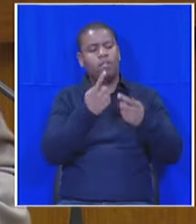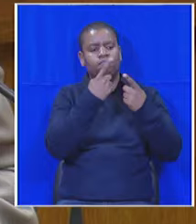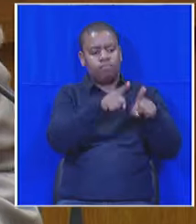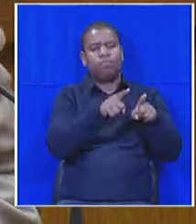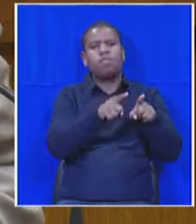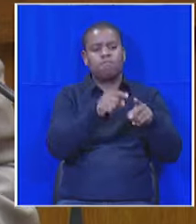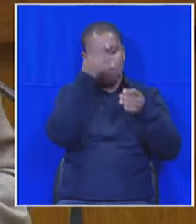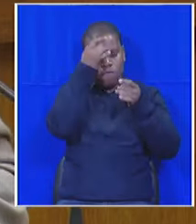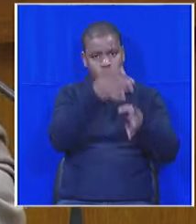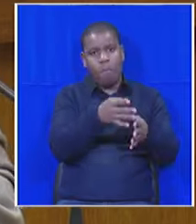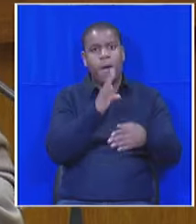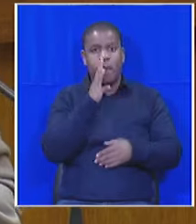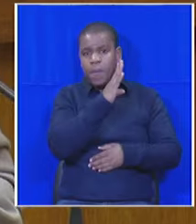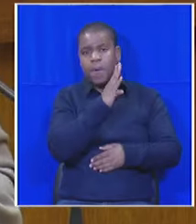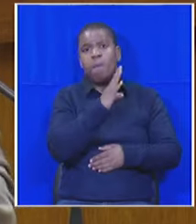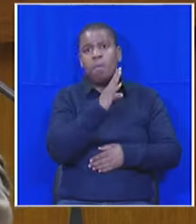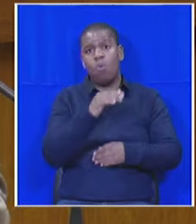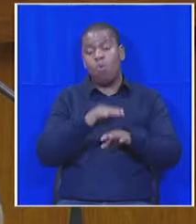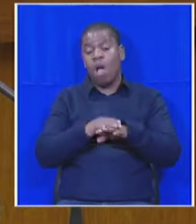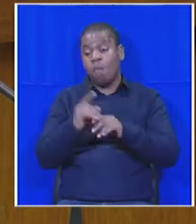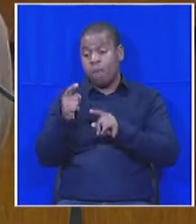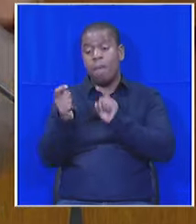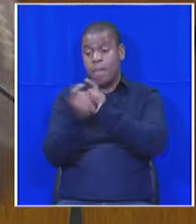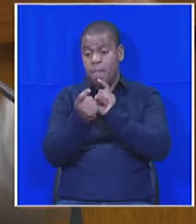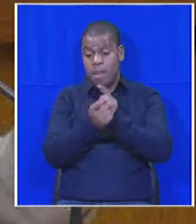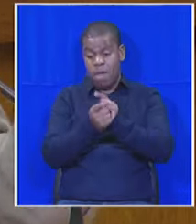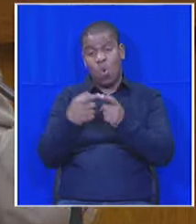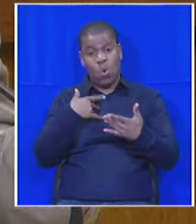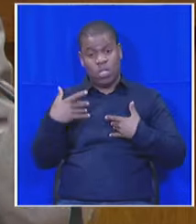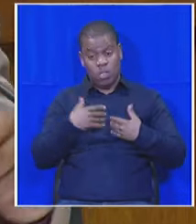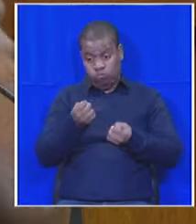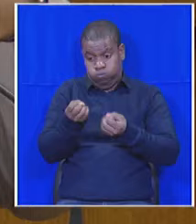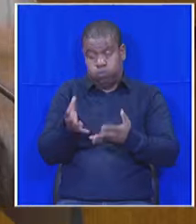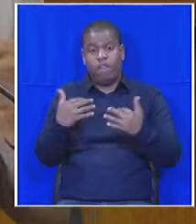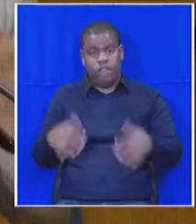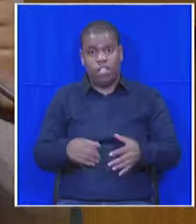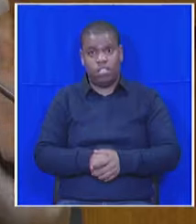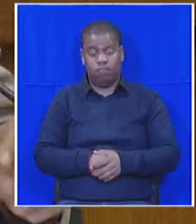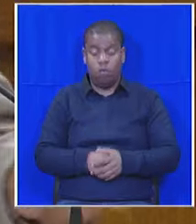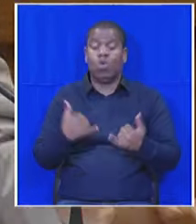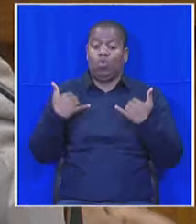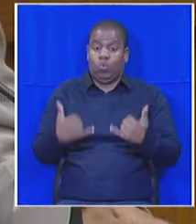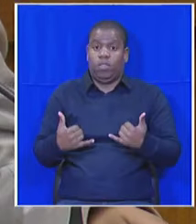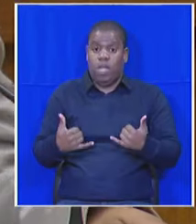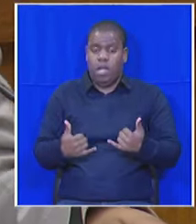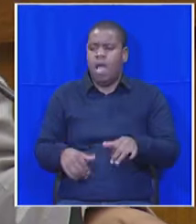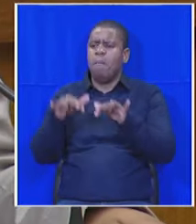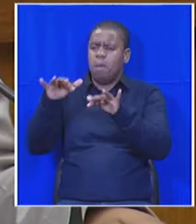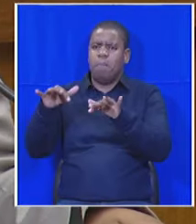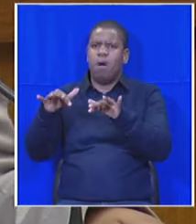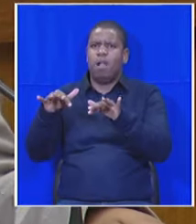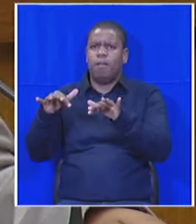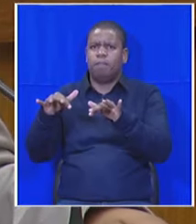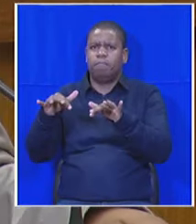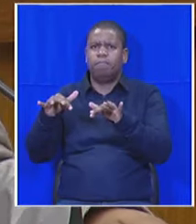department because the department has met all the concerns that it has raised. And today we can have people who will